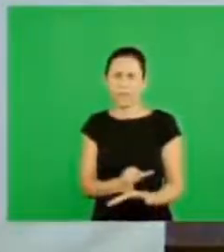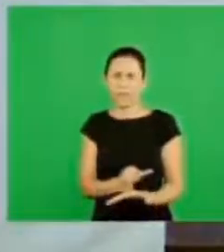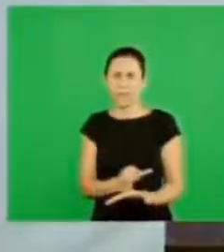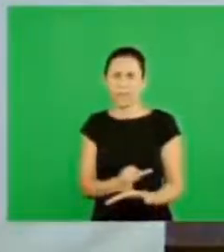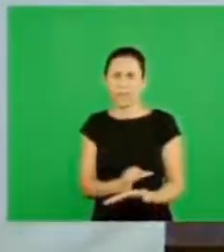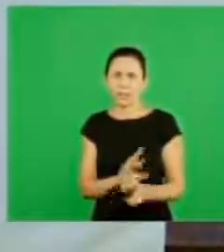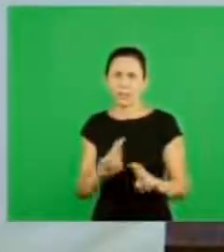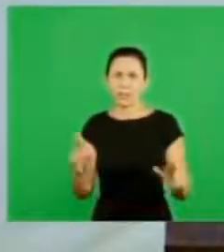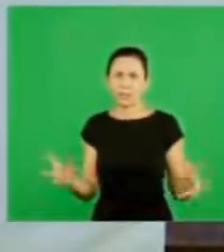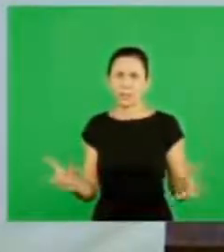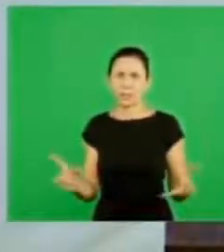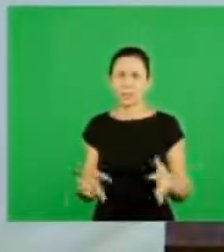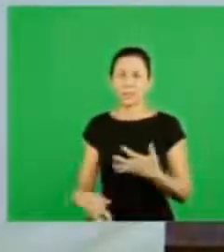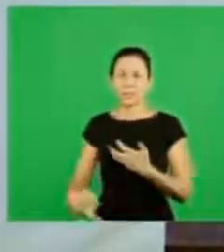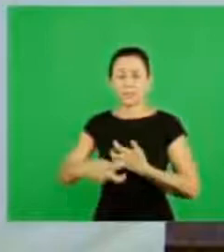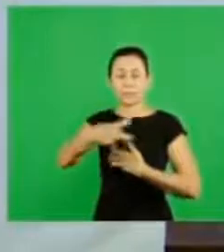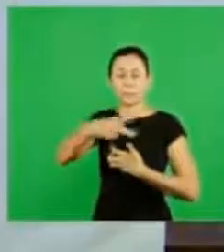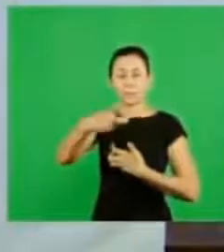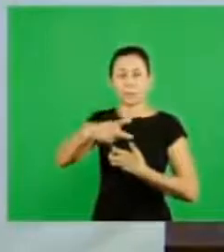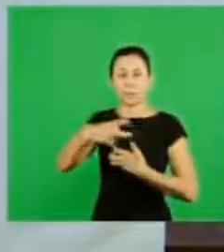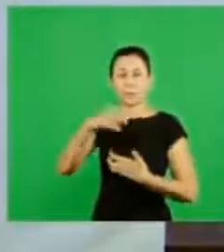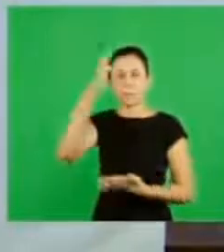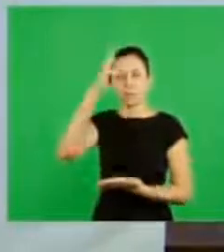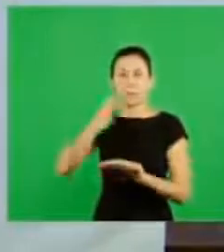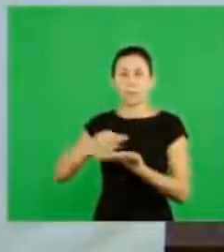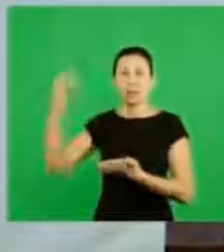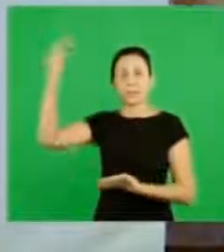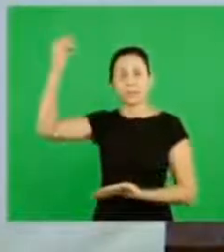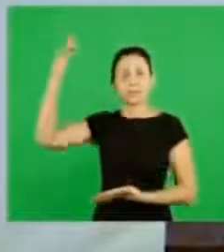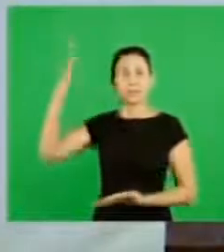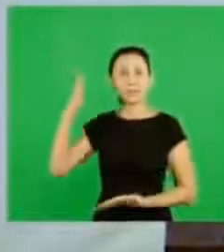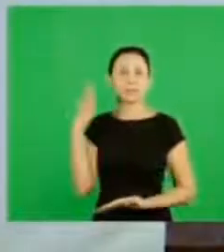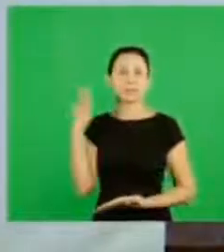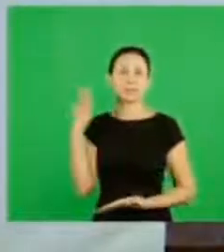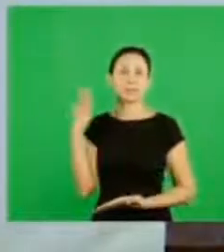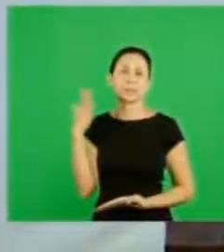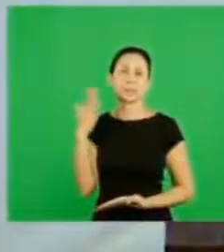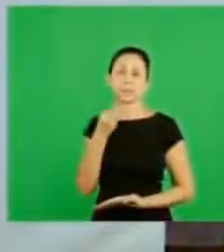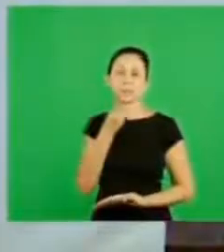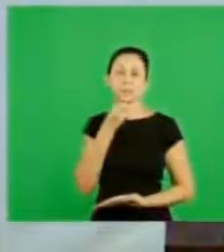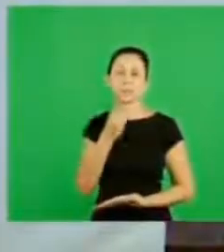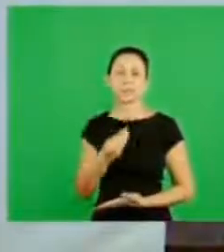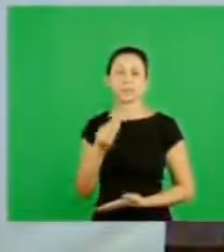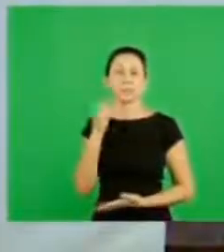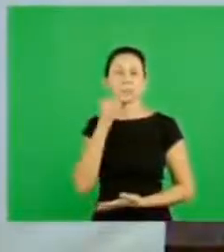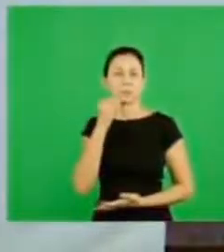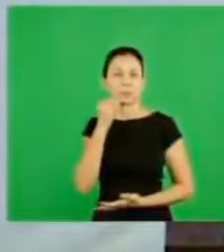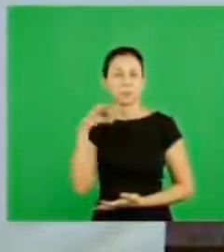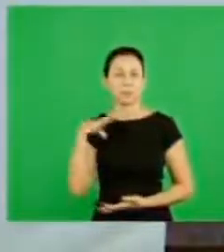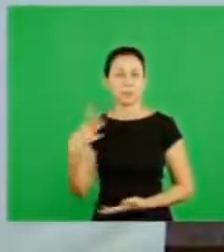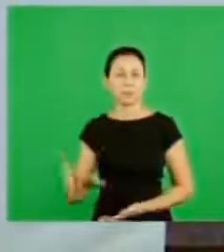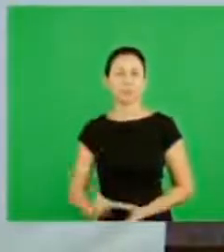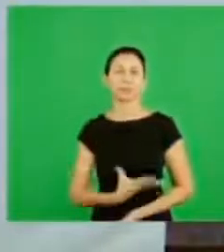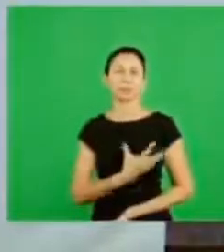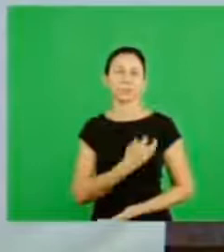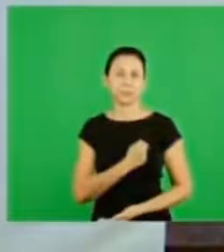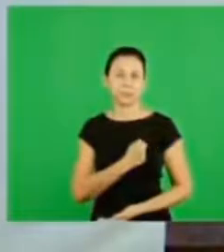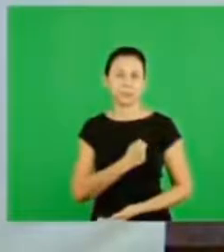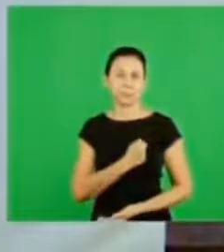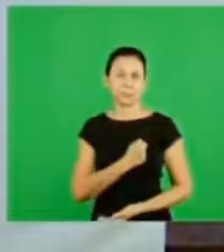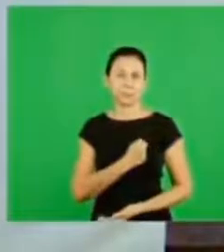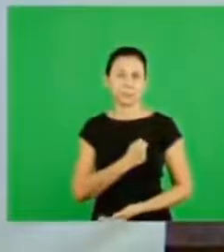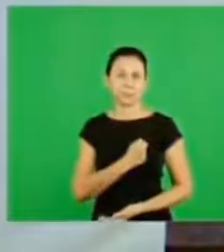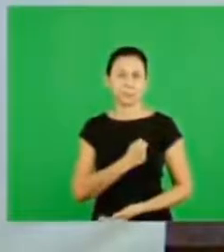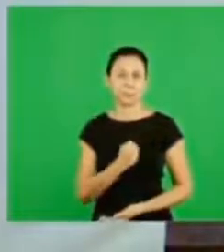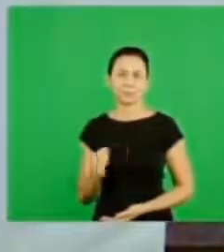and create a faith that doesn't exist. Faith is a fifth dimension, something that comes from above, comes from God for